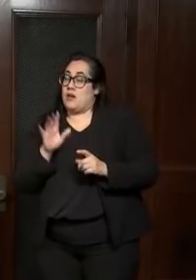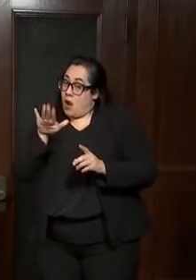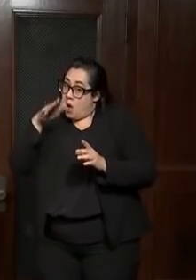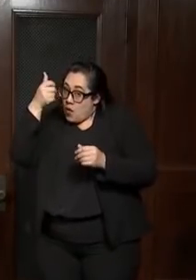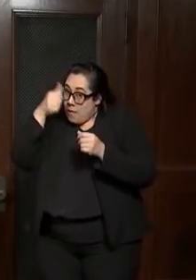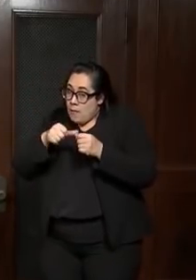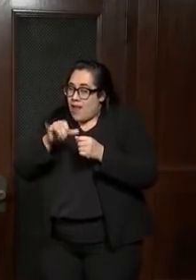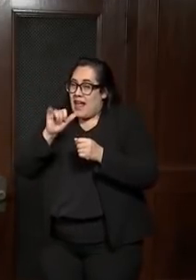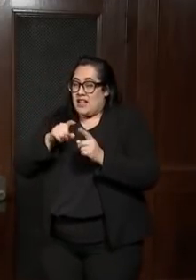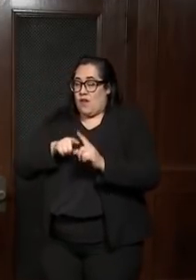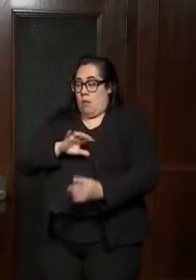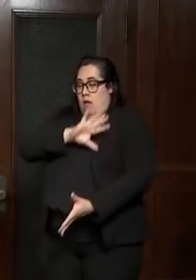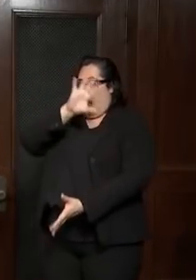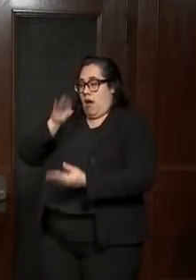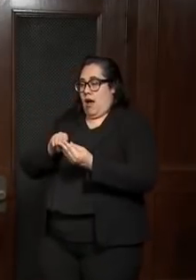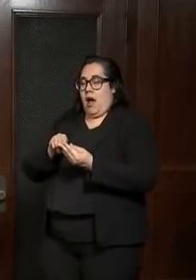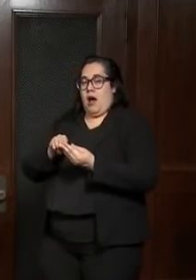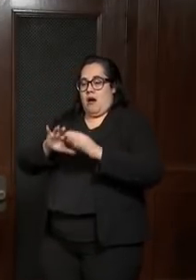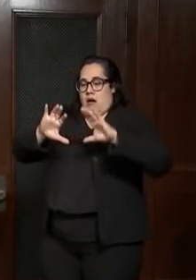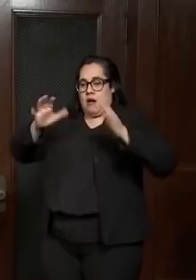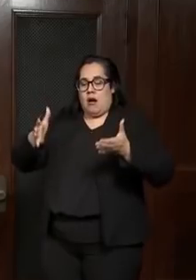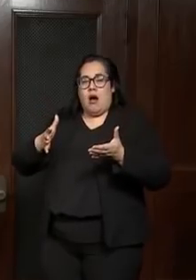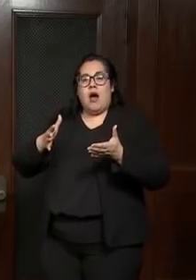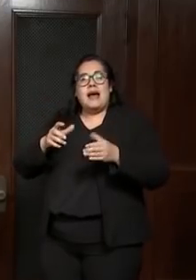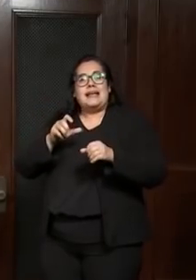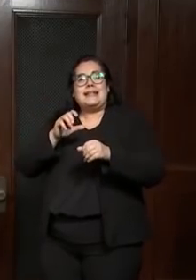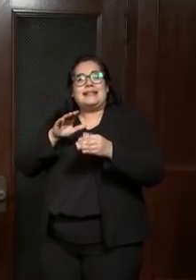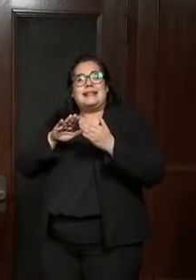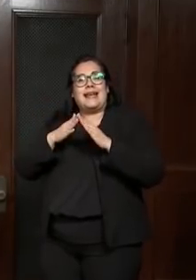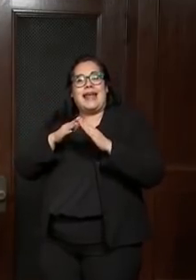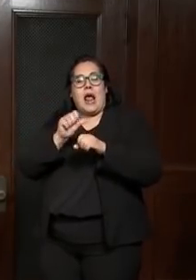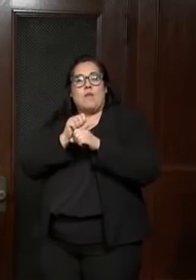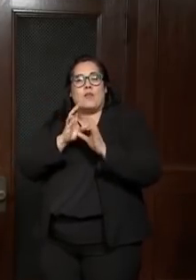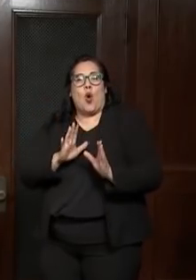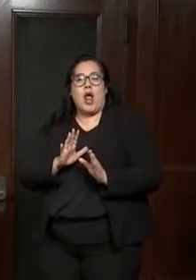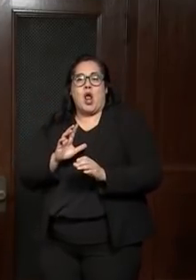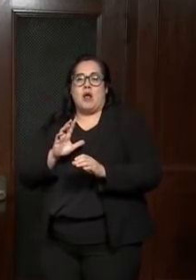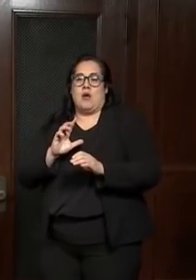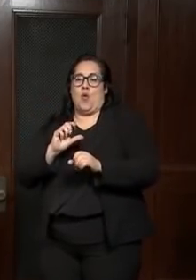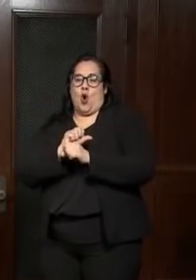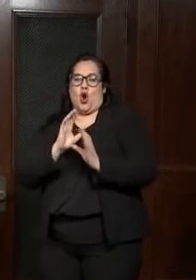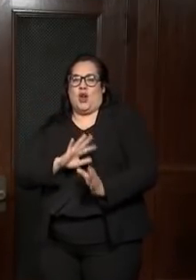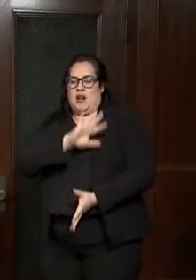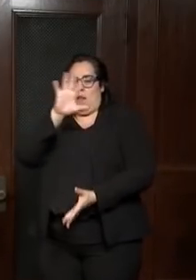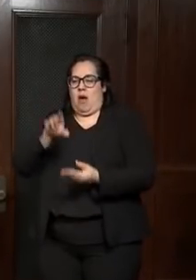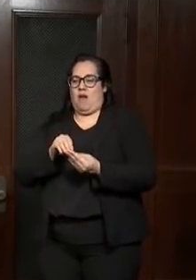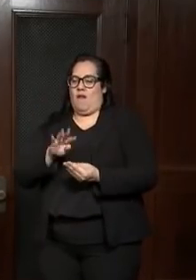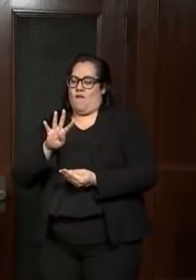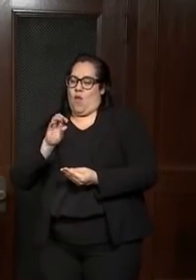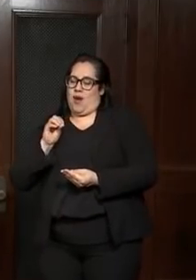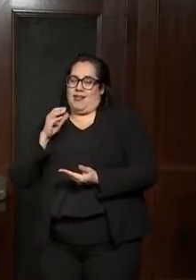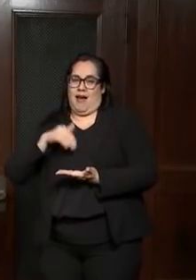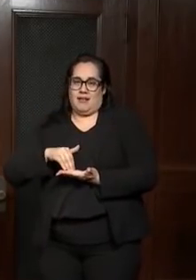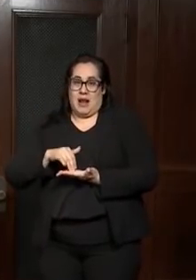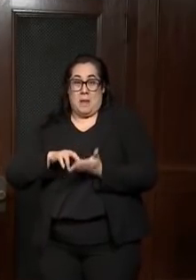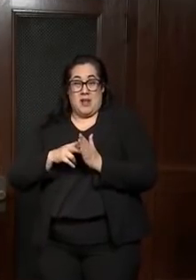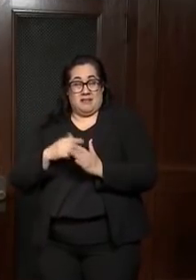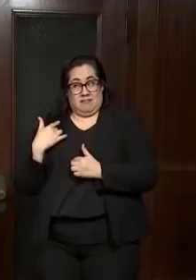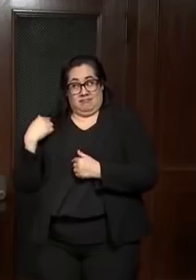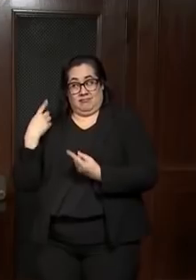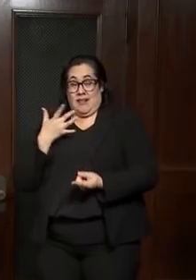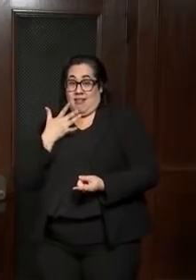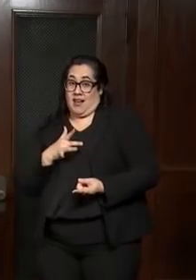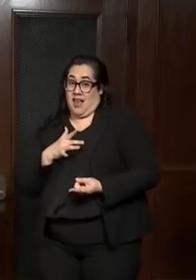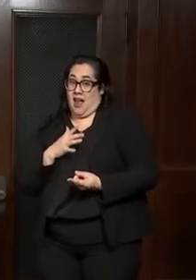remember, that's out of a city employee group of about 40,000, so knock on wood, we've been pretty lucky, and certainly compared to first responders,